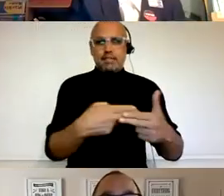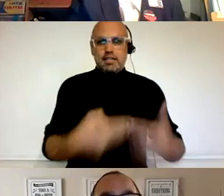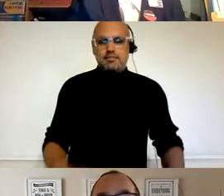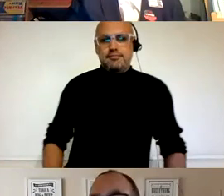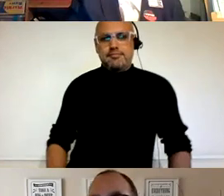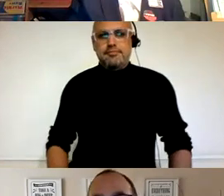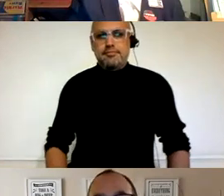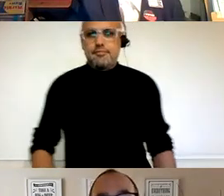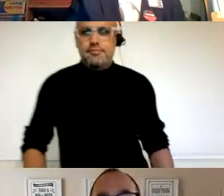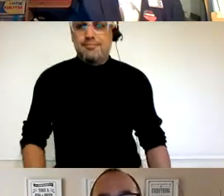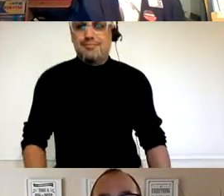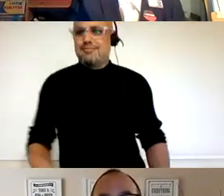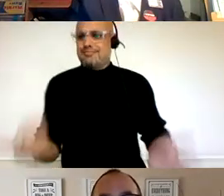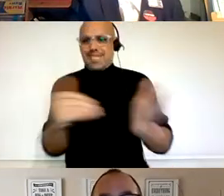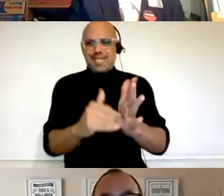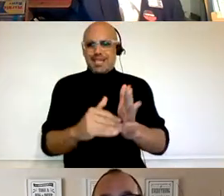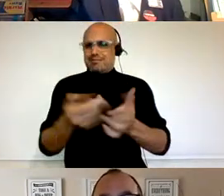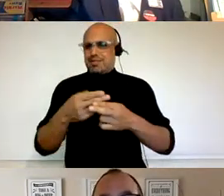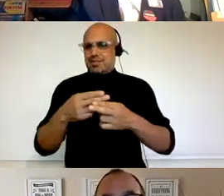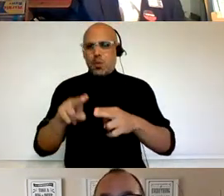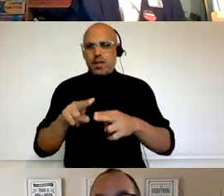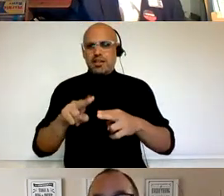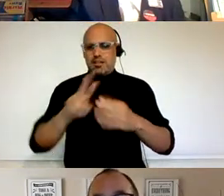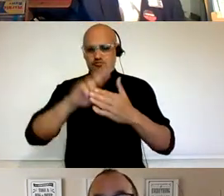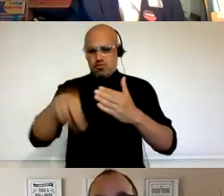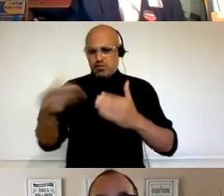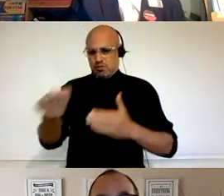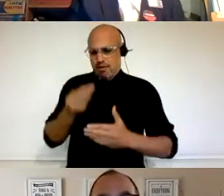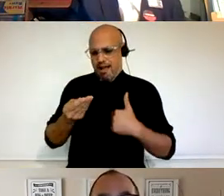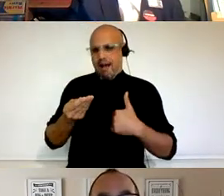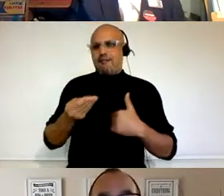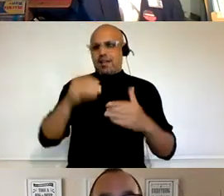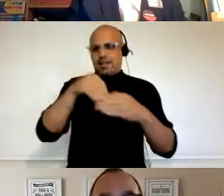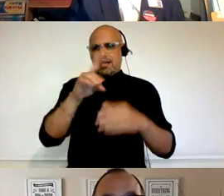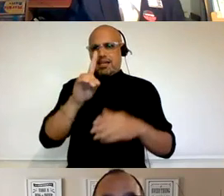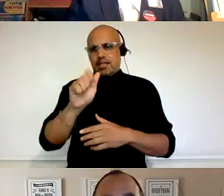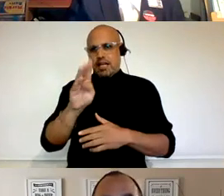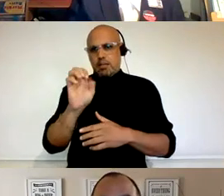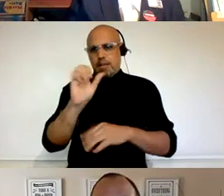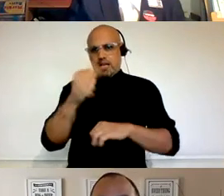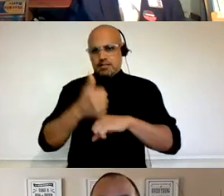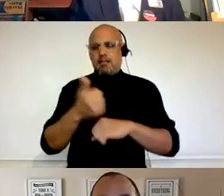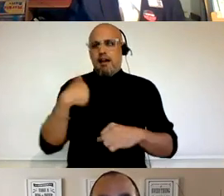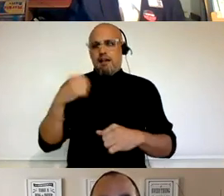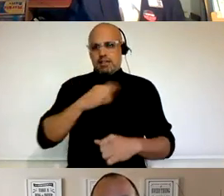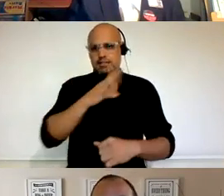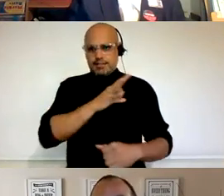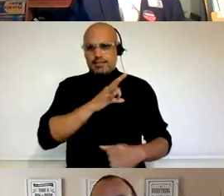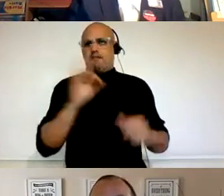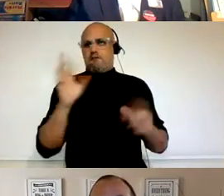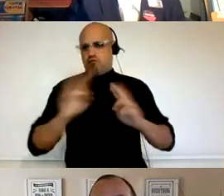So just again, we quickly, once these results come in, they come into a database. We have staff ready and monitoring